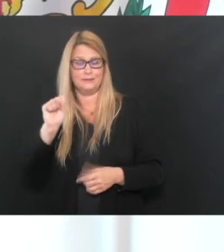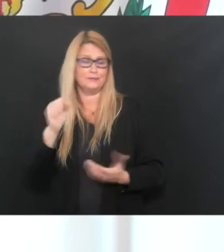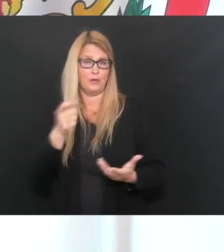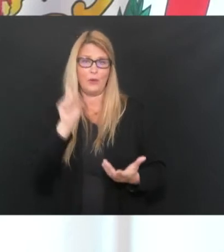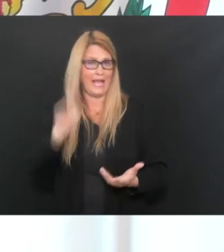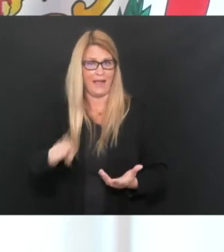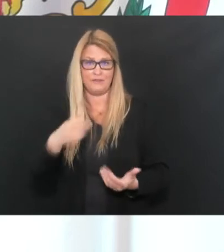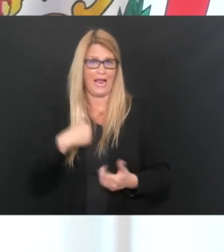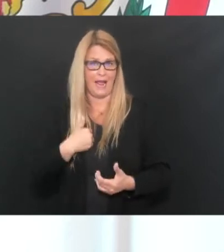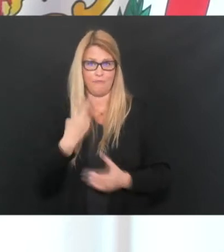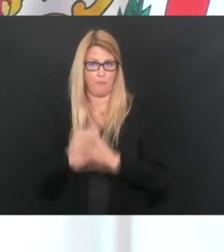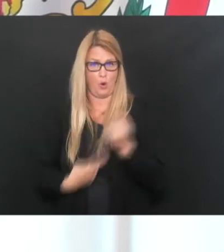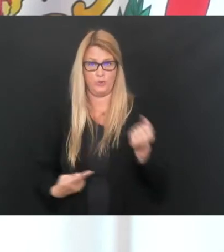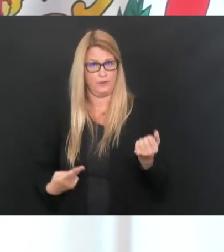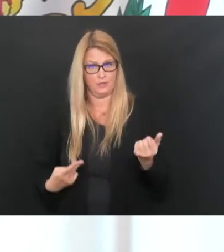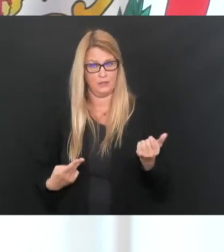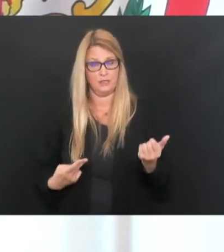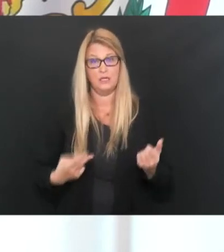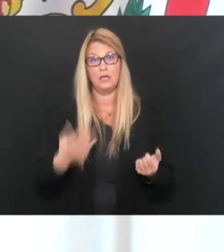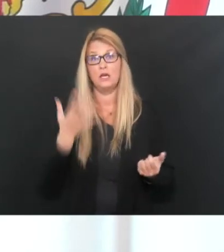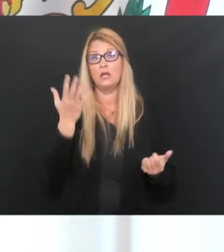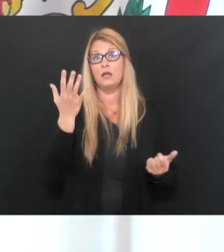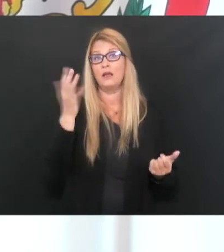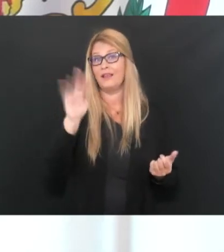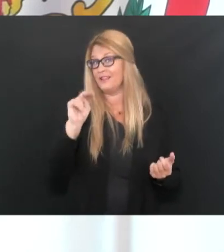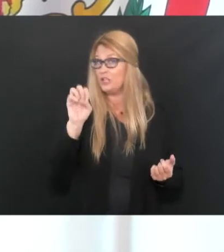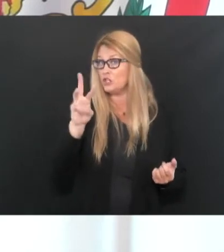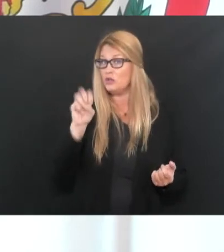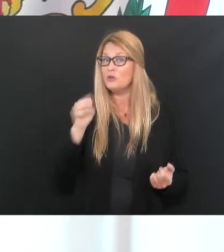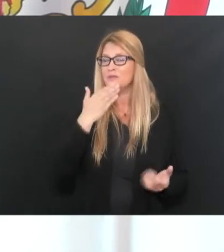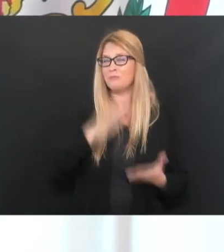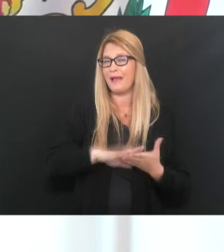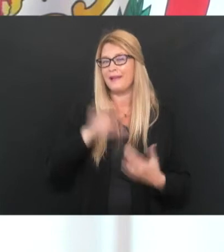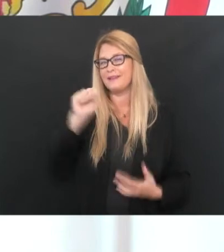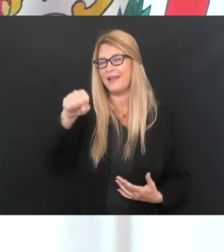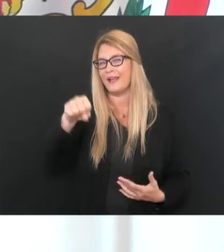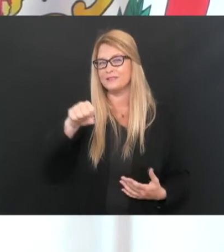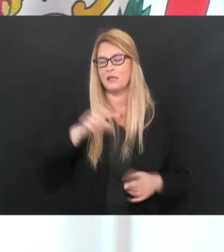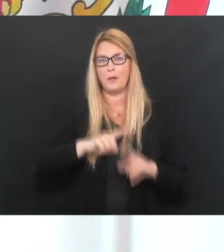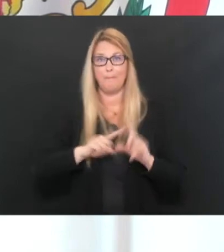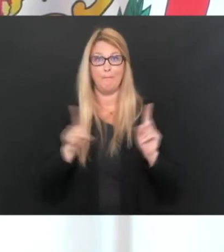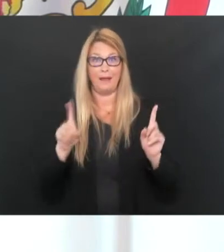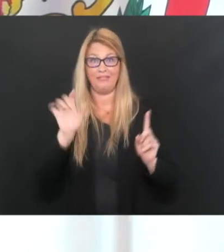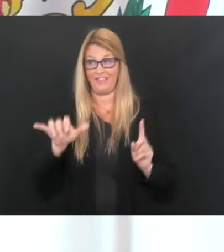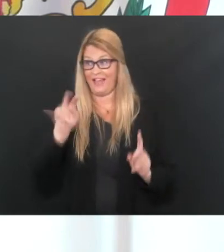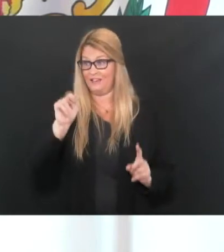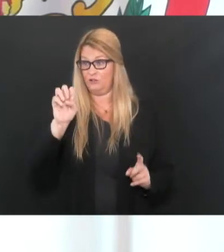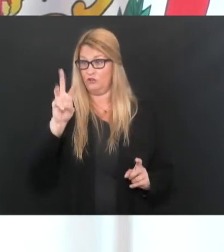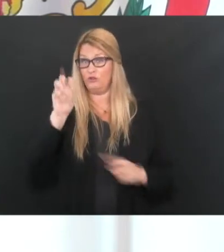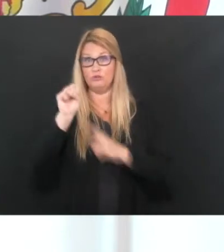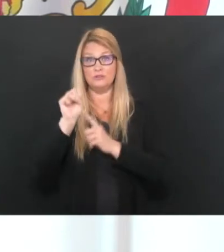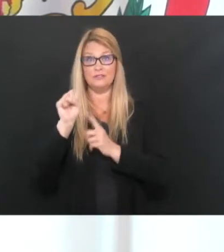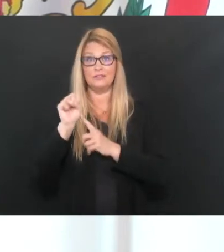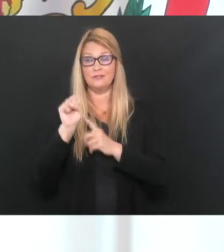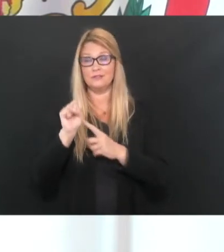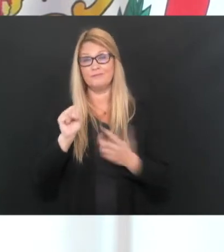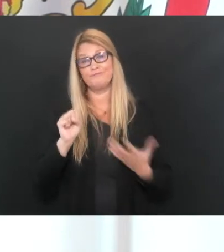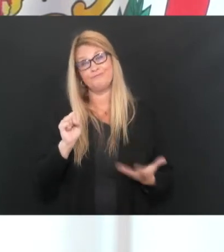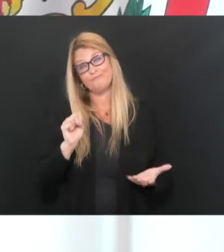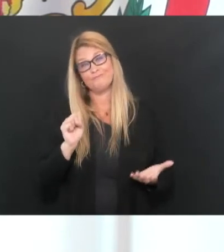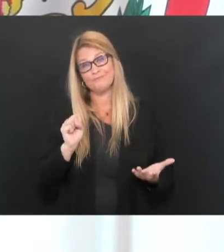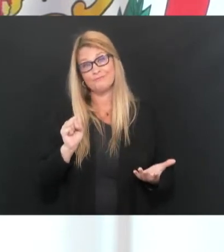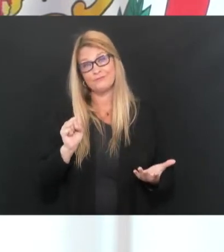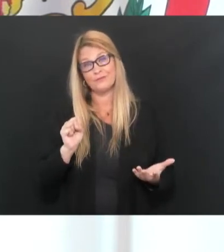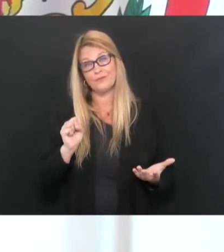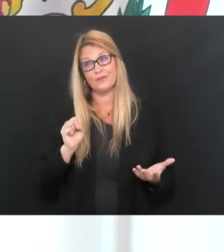So really and truly, though, the news is still bad. And the news is surely just this,